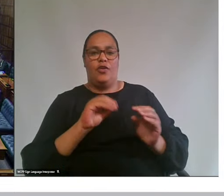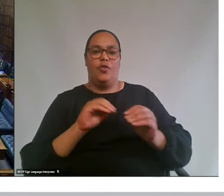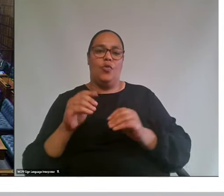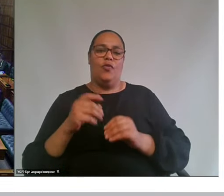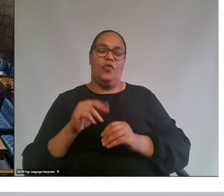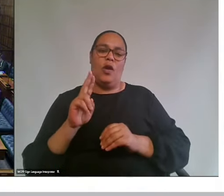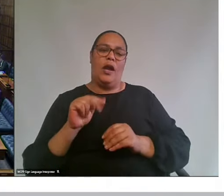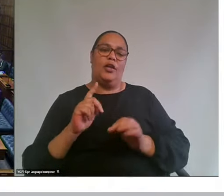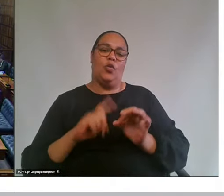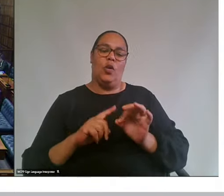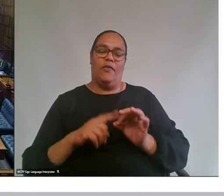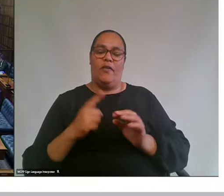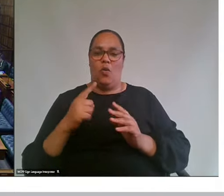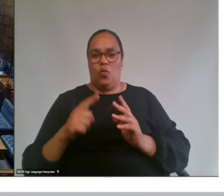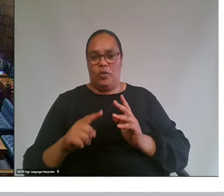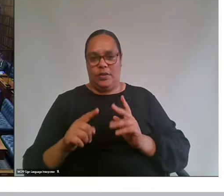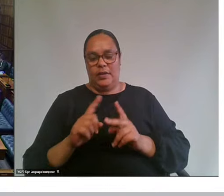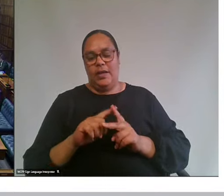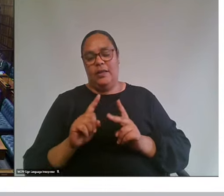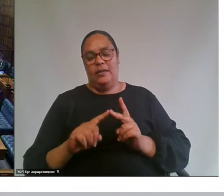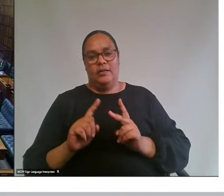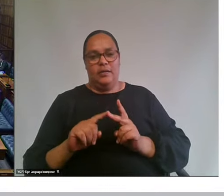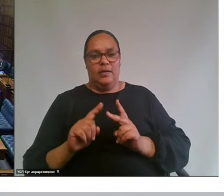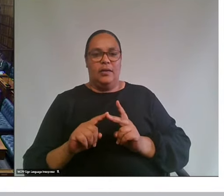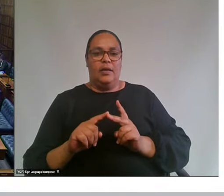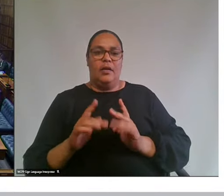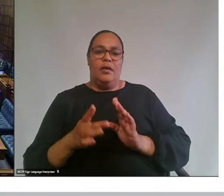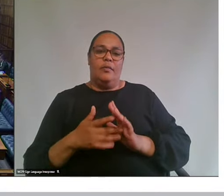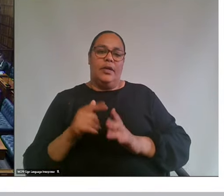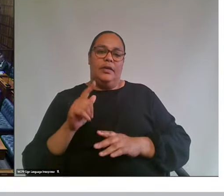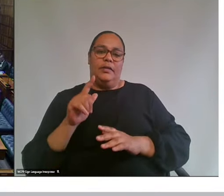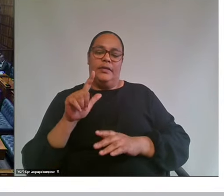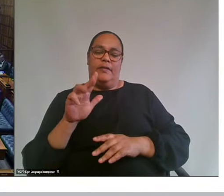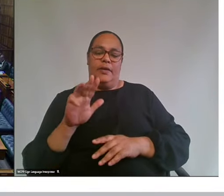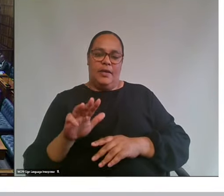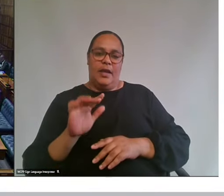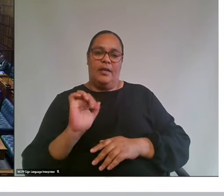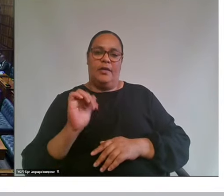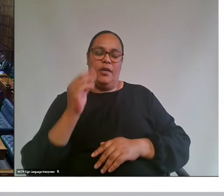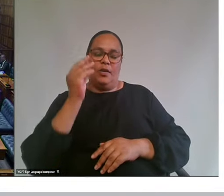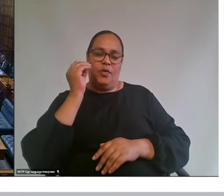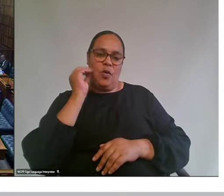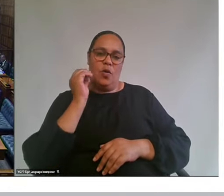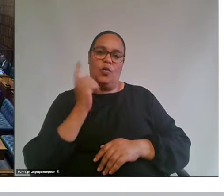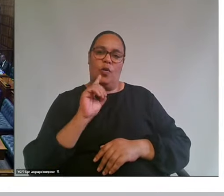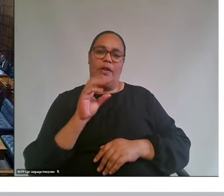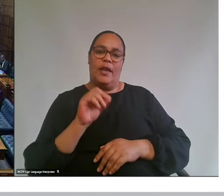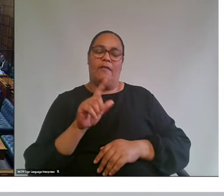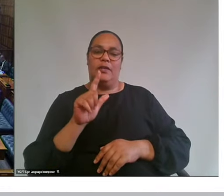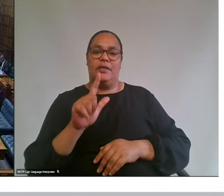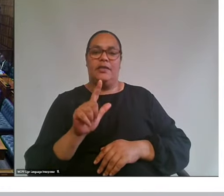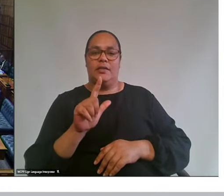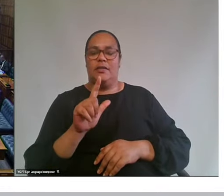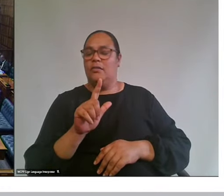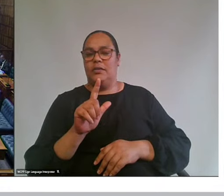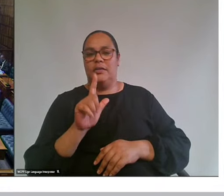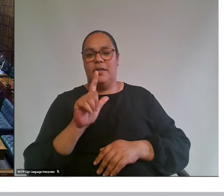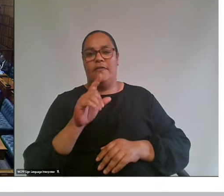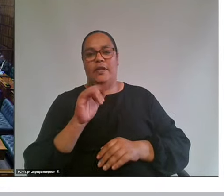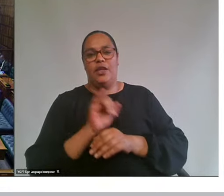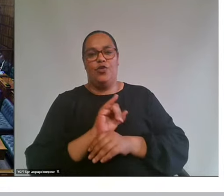unqualified audit secondly um on page 79 it was noted that there are seven in